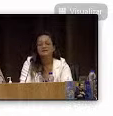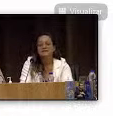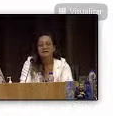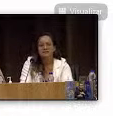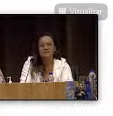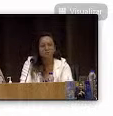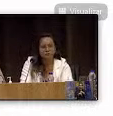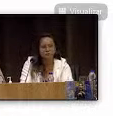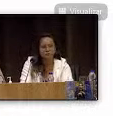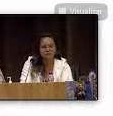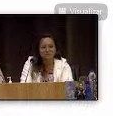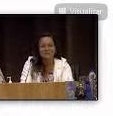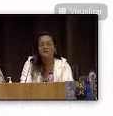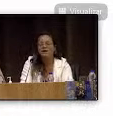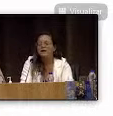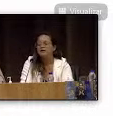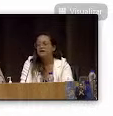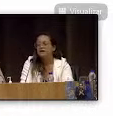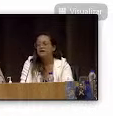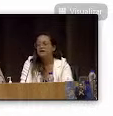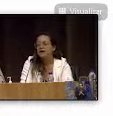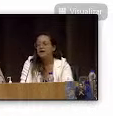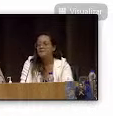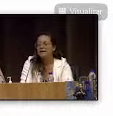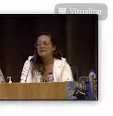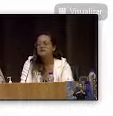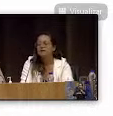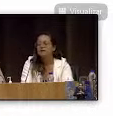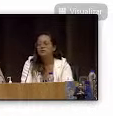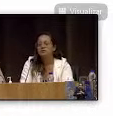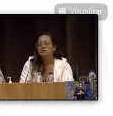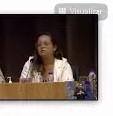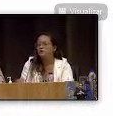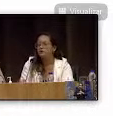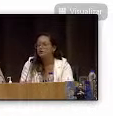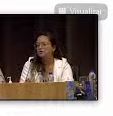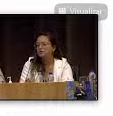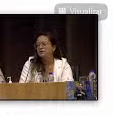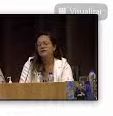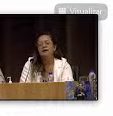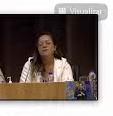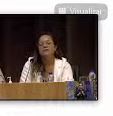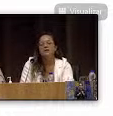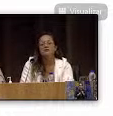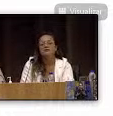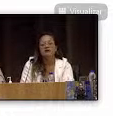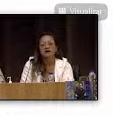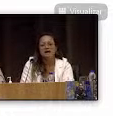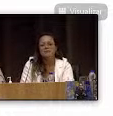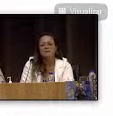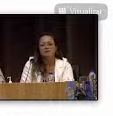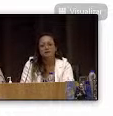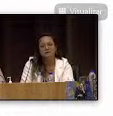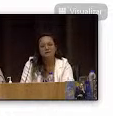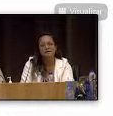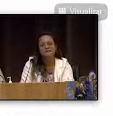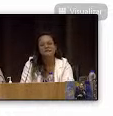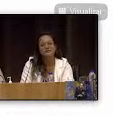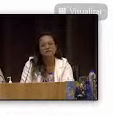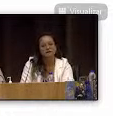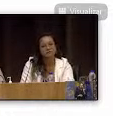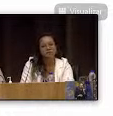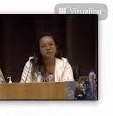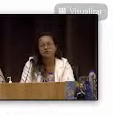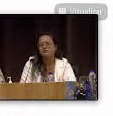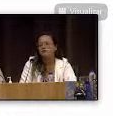I'd like to strengthen the different teams more than ever. We were able to collaborate